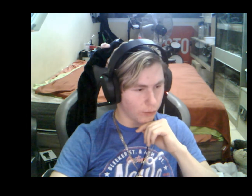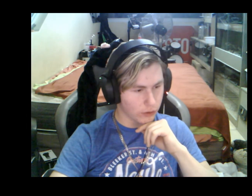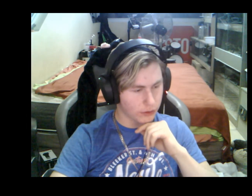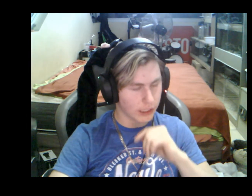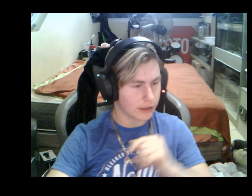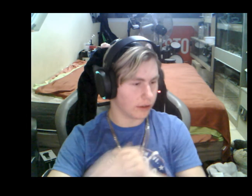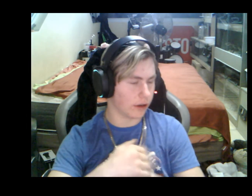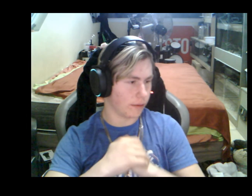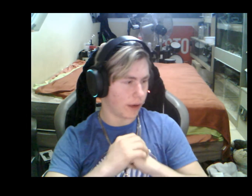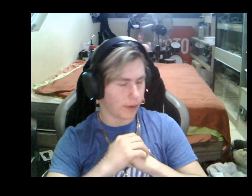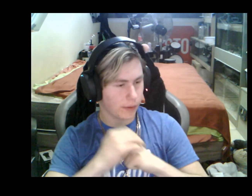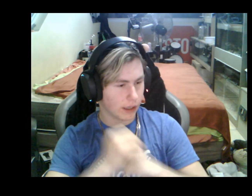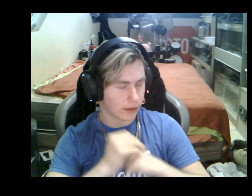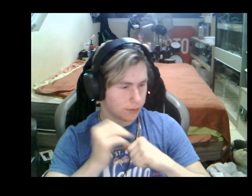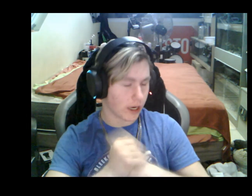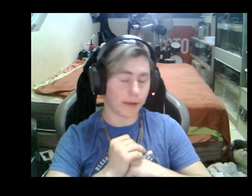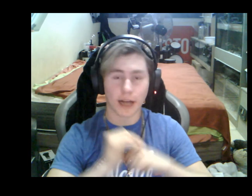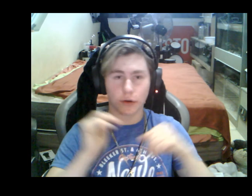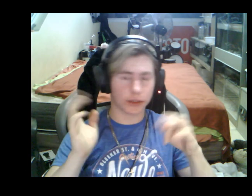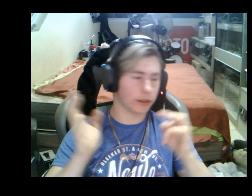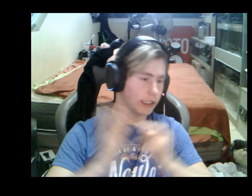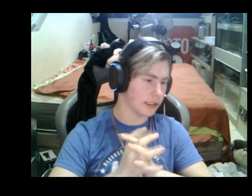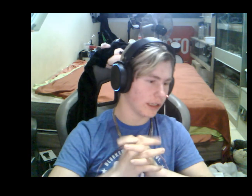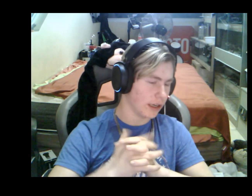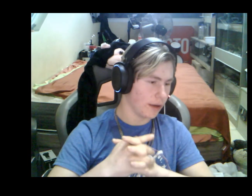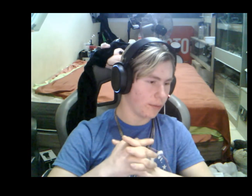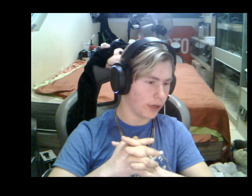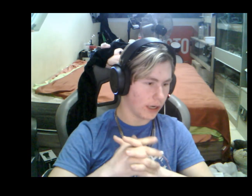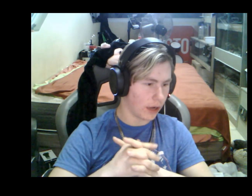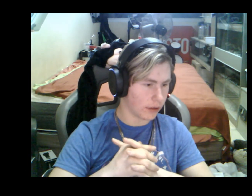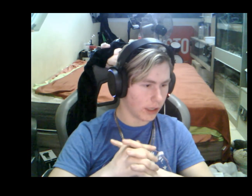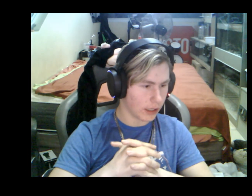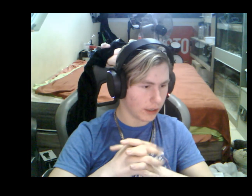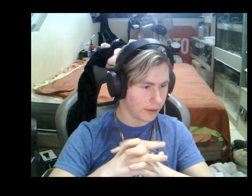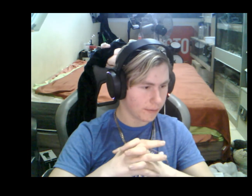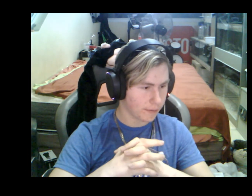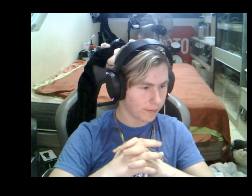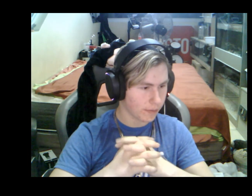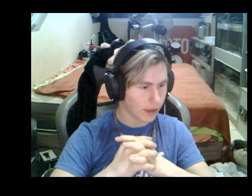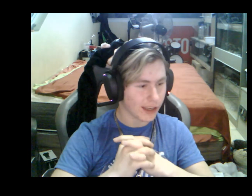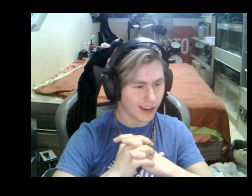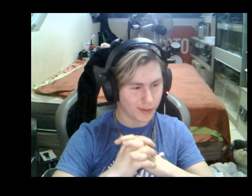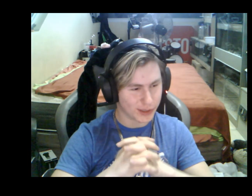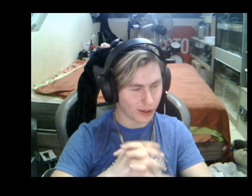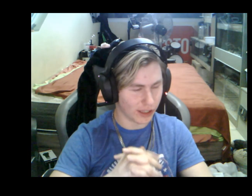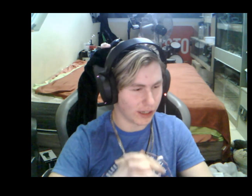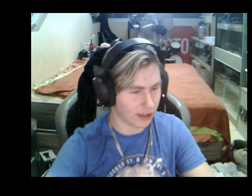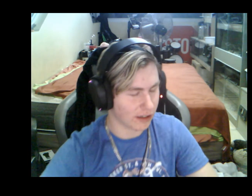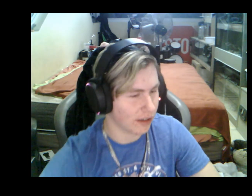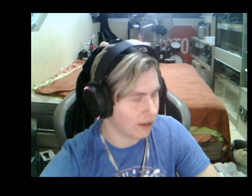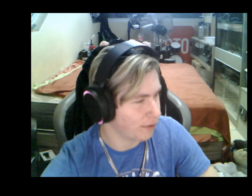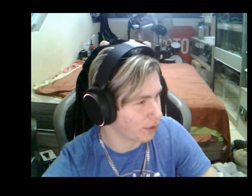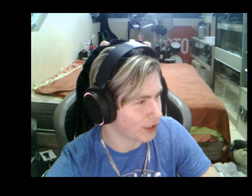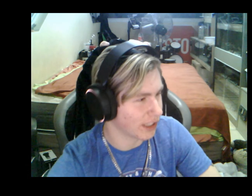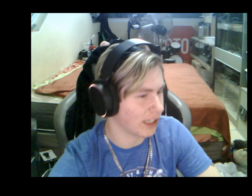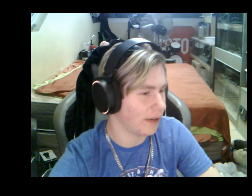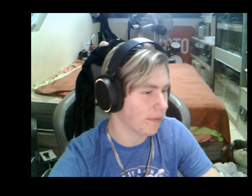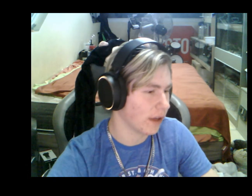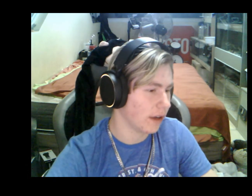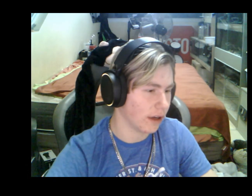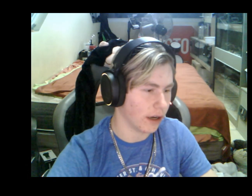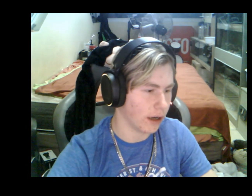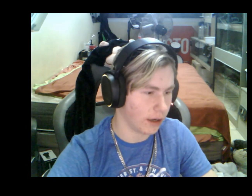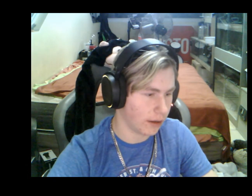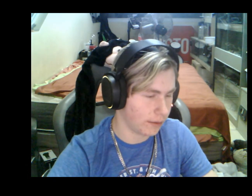It's more to get to know my people that are subscribed and also just put it out there. Yeah, I'm still young, fortunately.